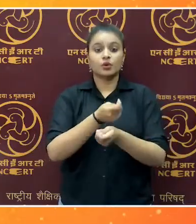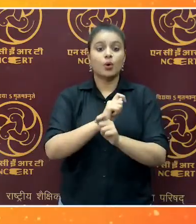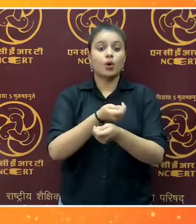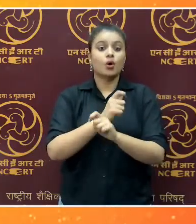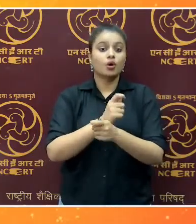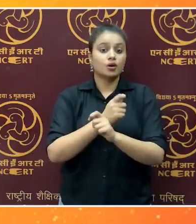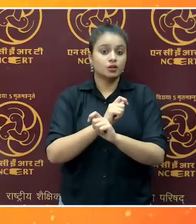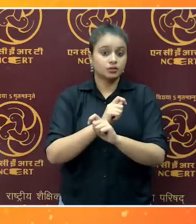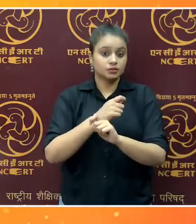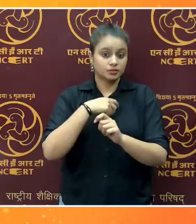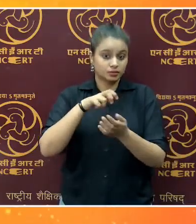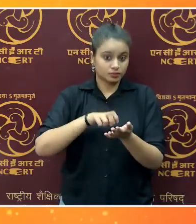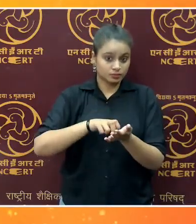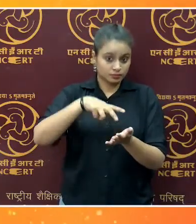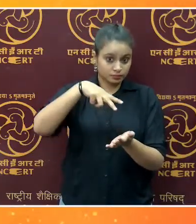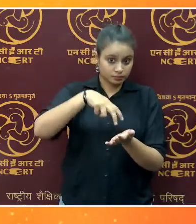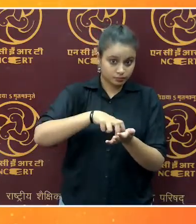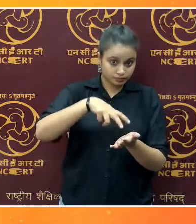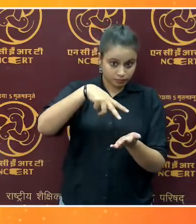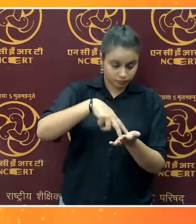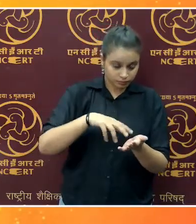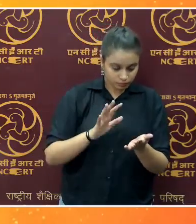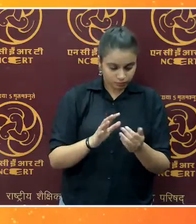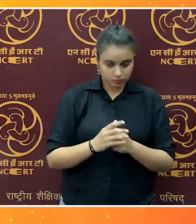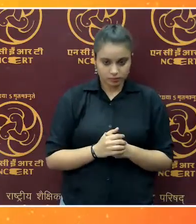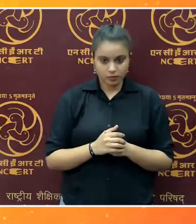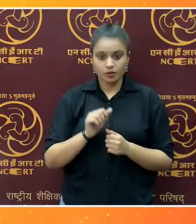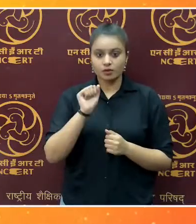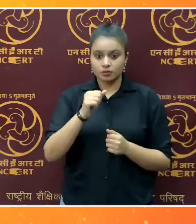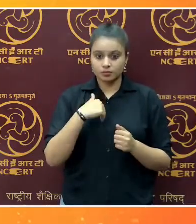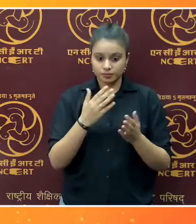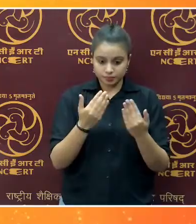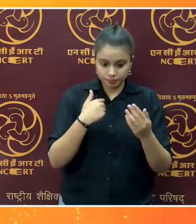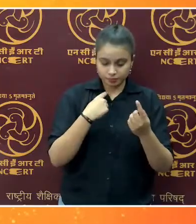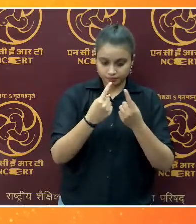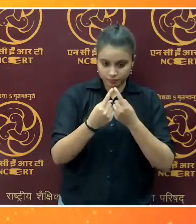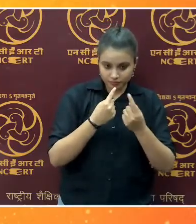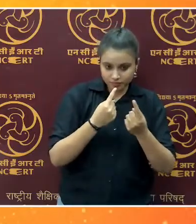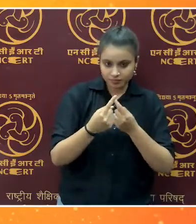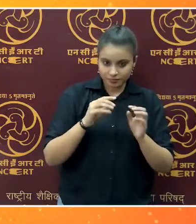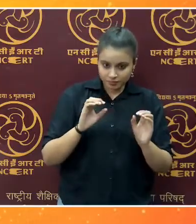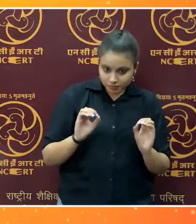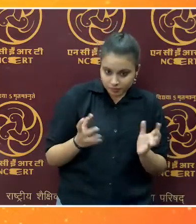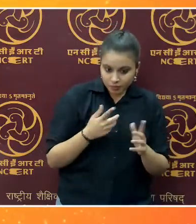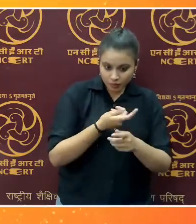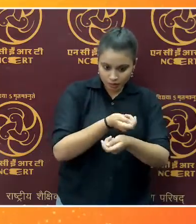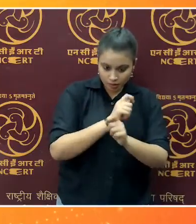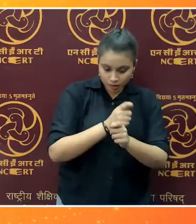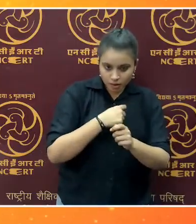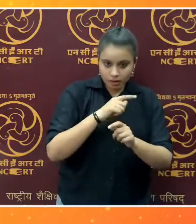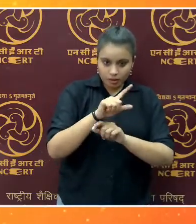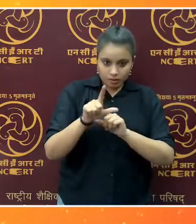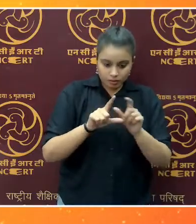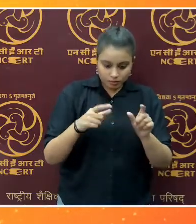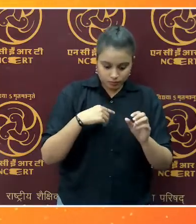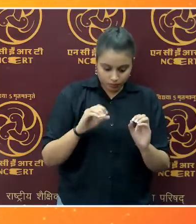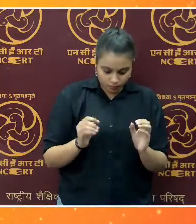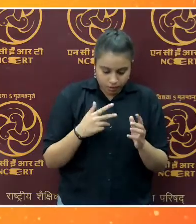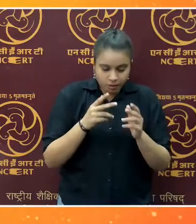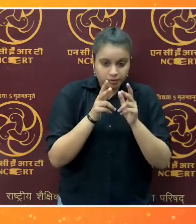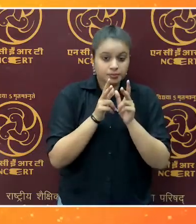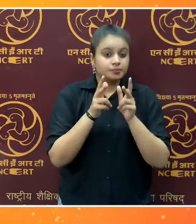plough the fields. Now he is able to talk in the horse's language. So the horse